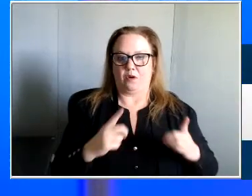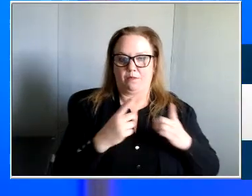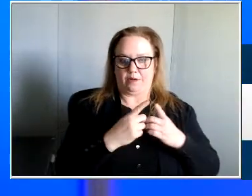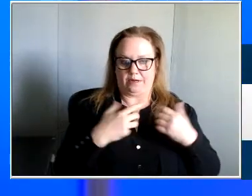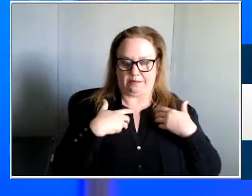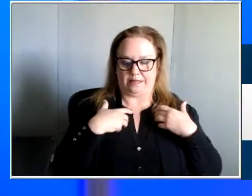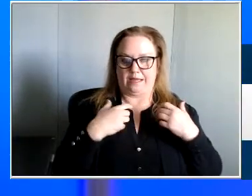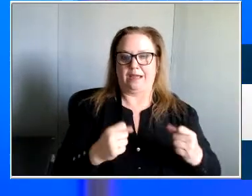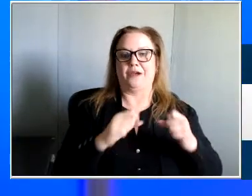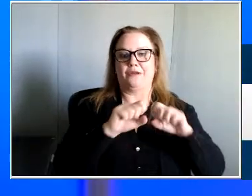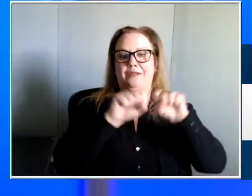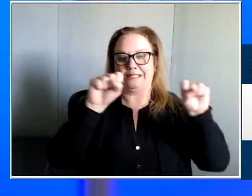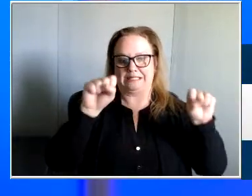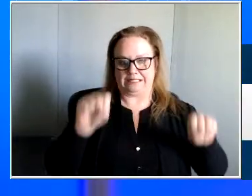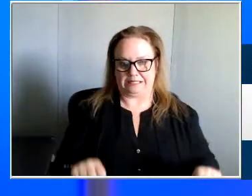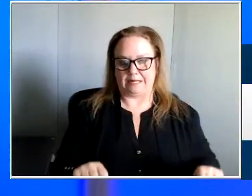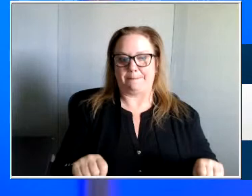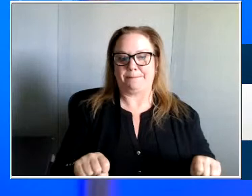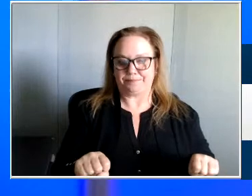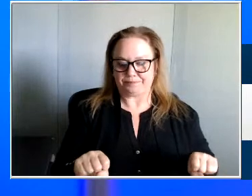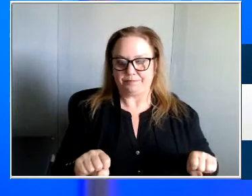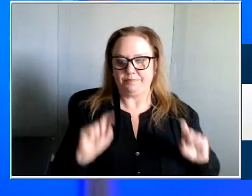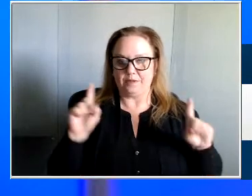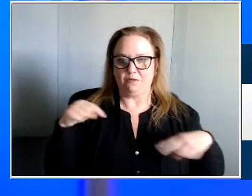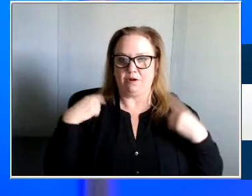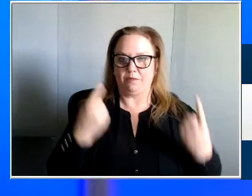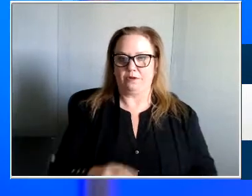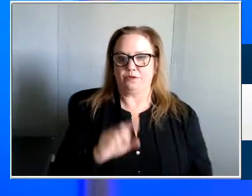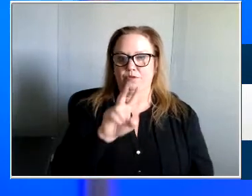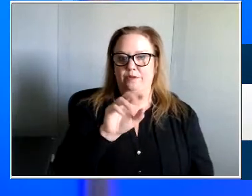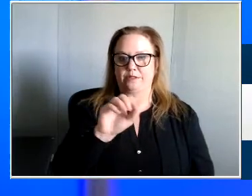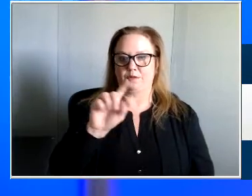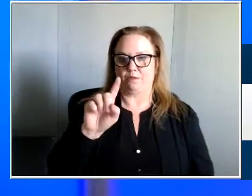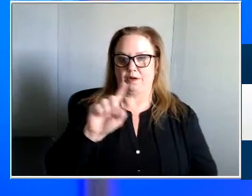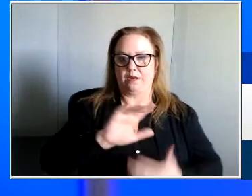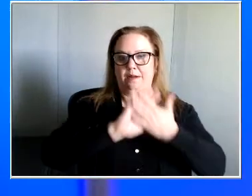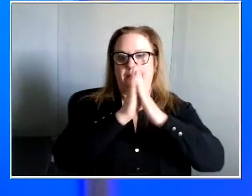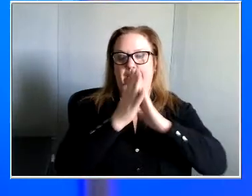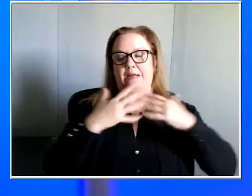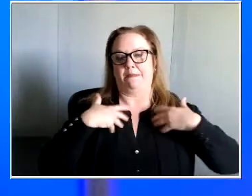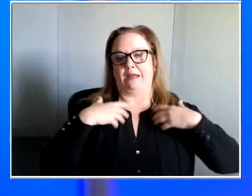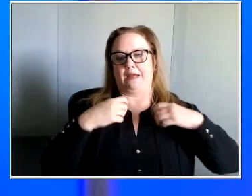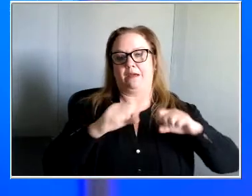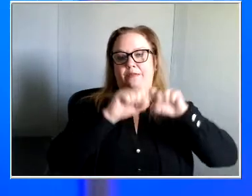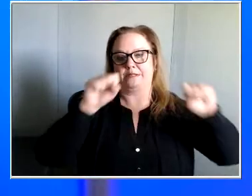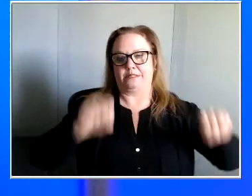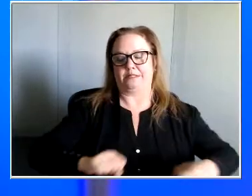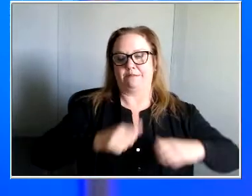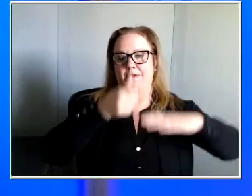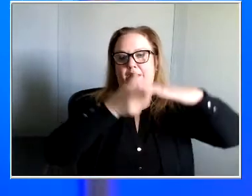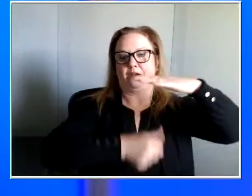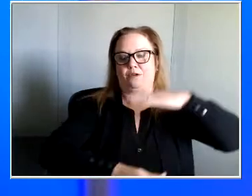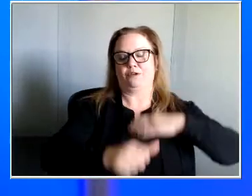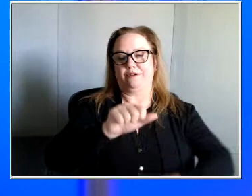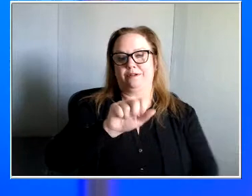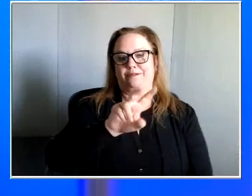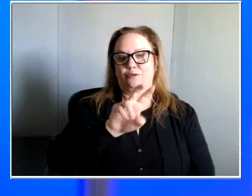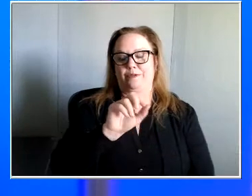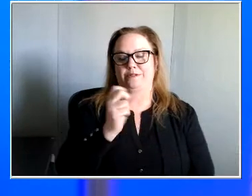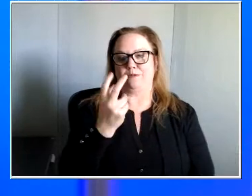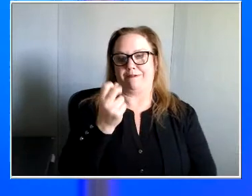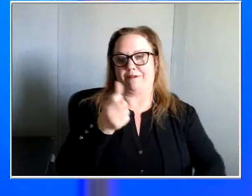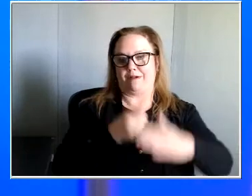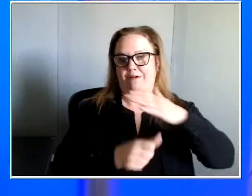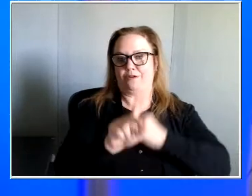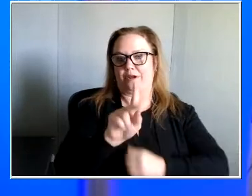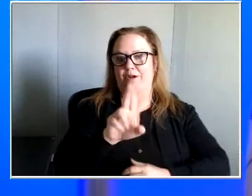system, and we have been around since 2001, but became a health system department in 2012. And our specialty